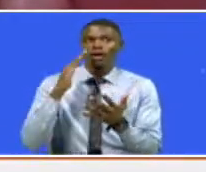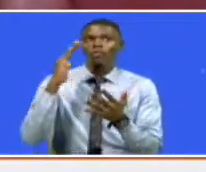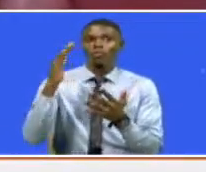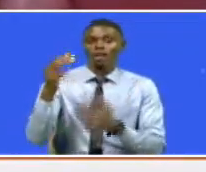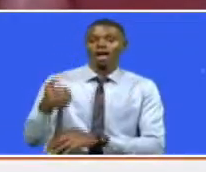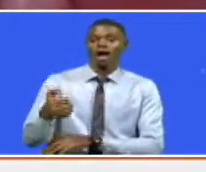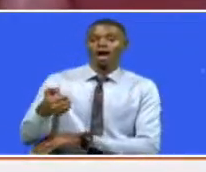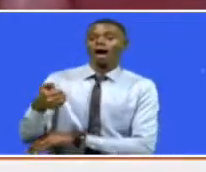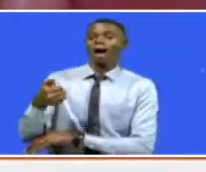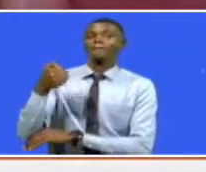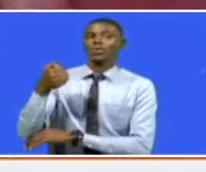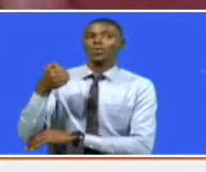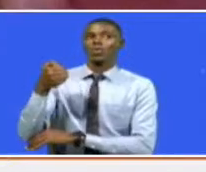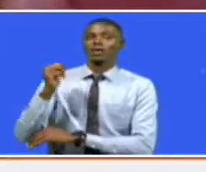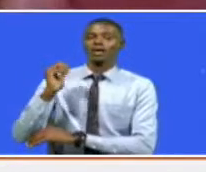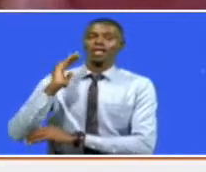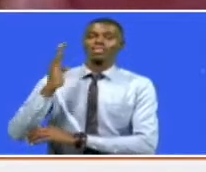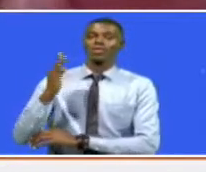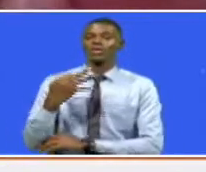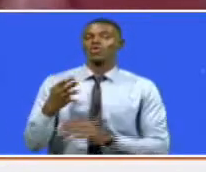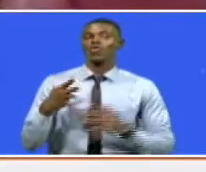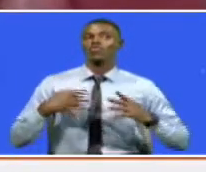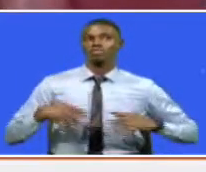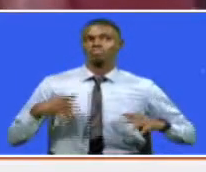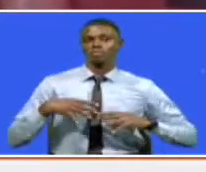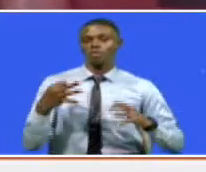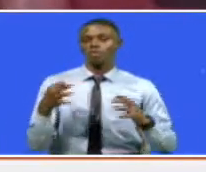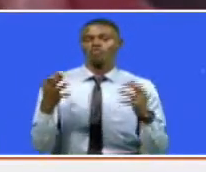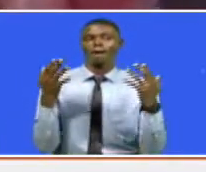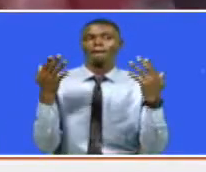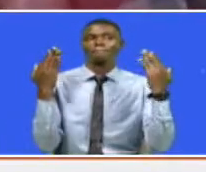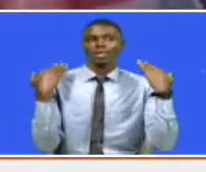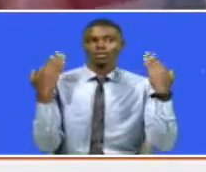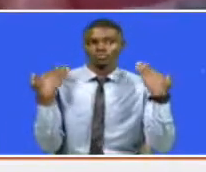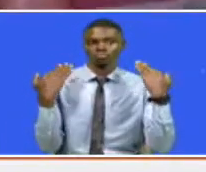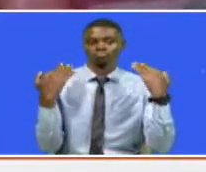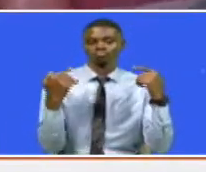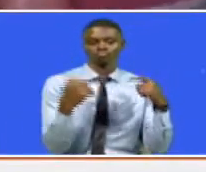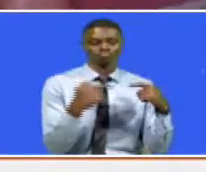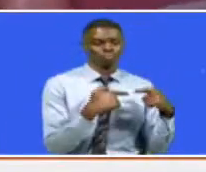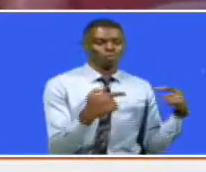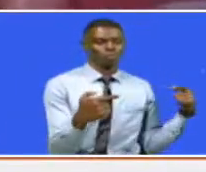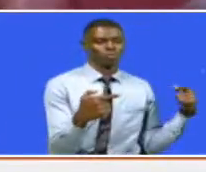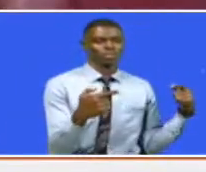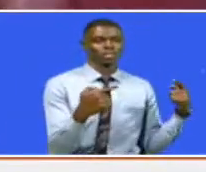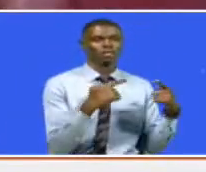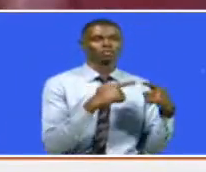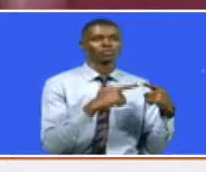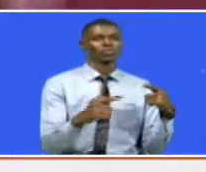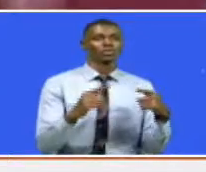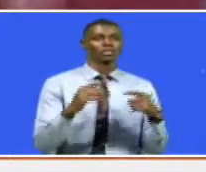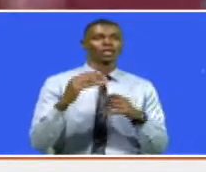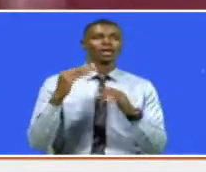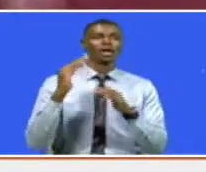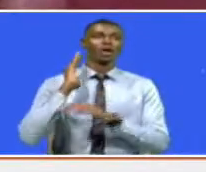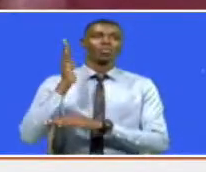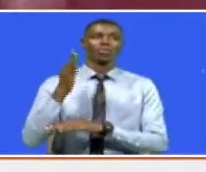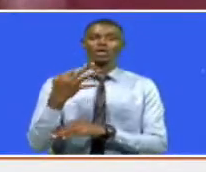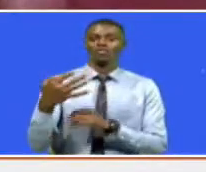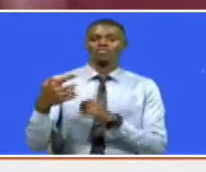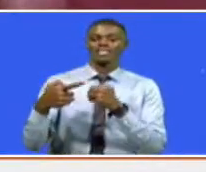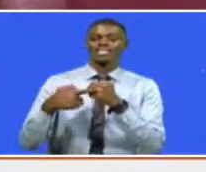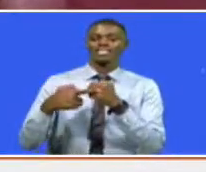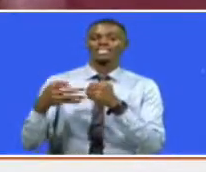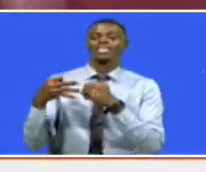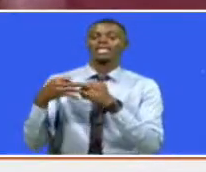uphold the will of the people of Meru as opposed to the will of